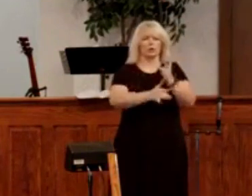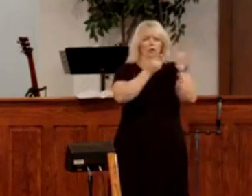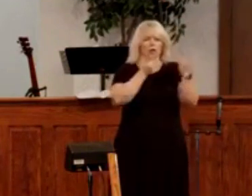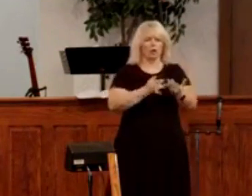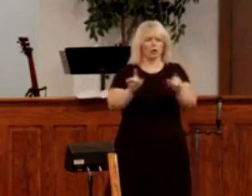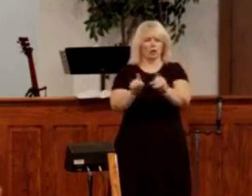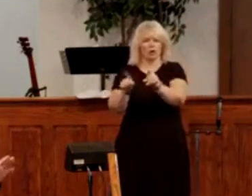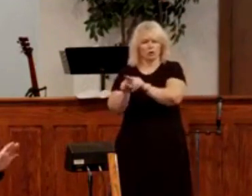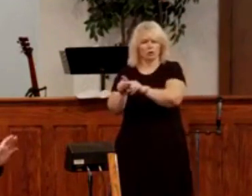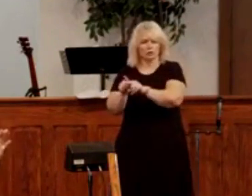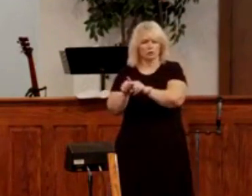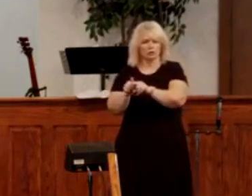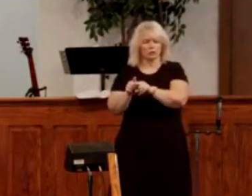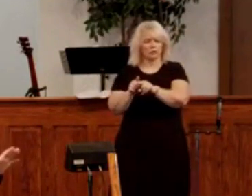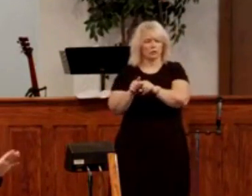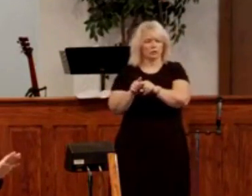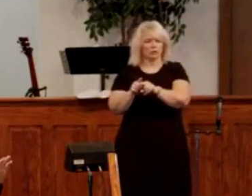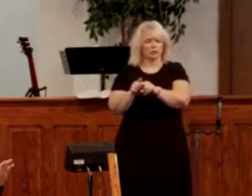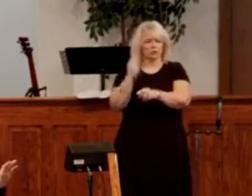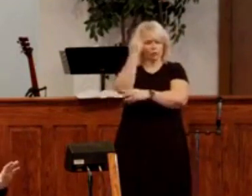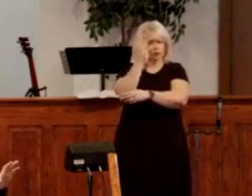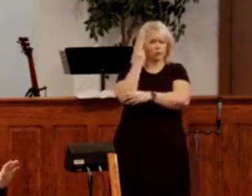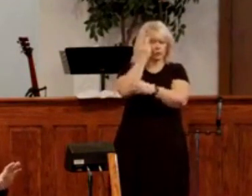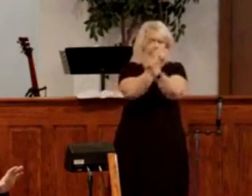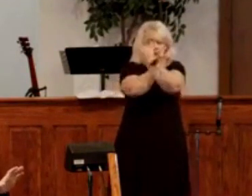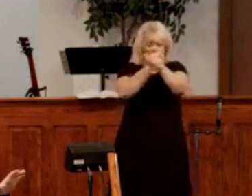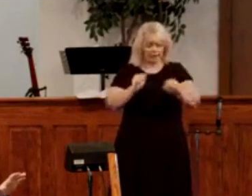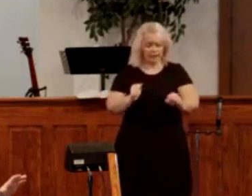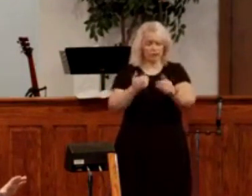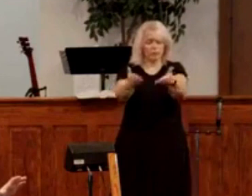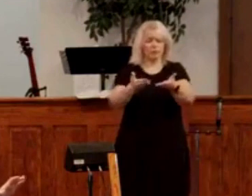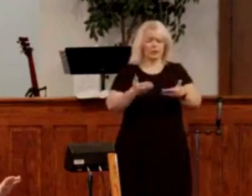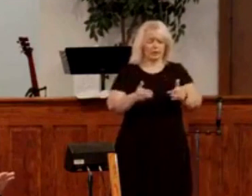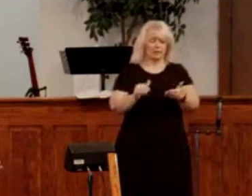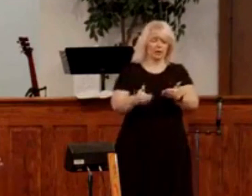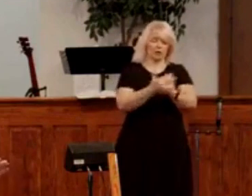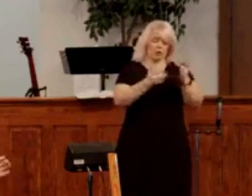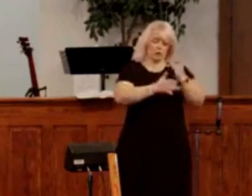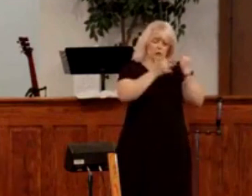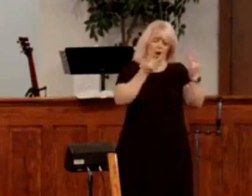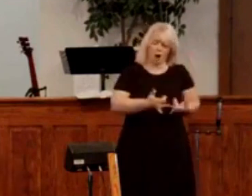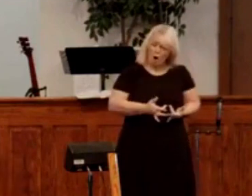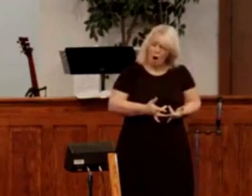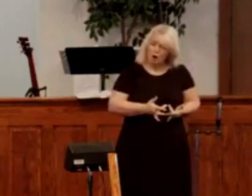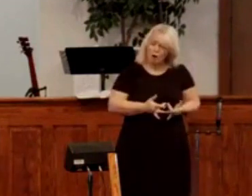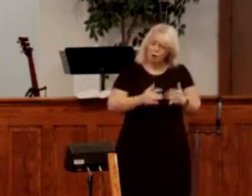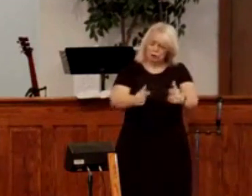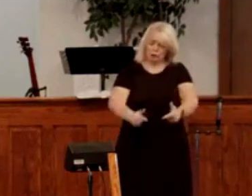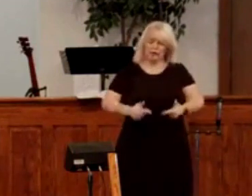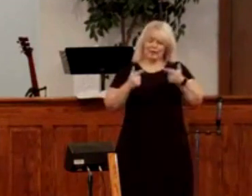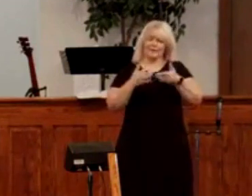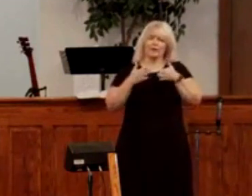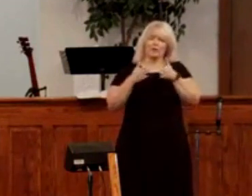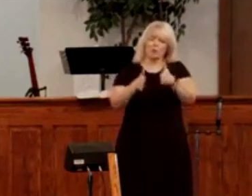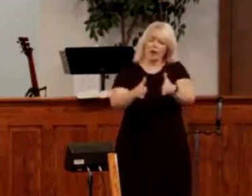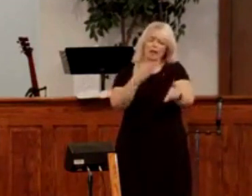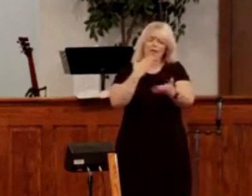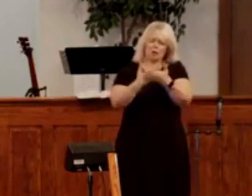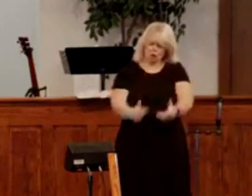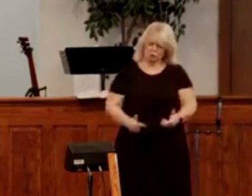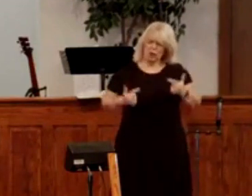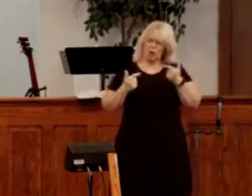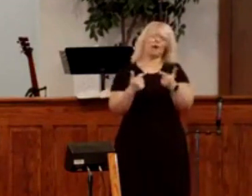Okay? The point of salvation, we were given a new heart. We're going to talk about that today. And so we should live in such a way, such a good